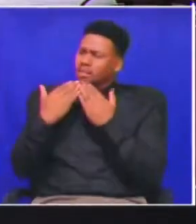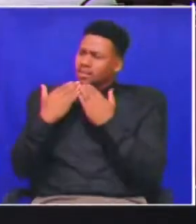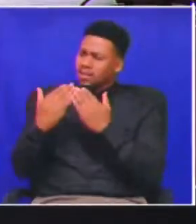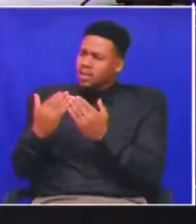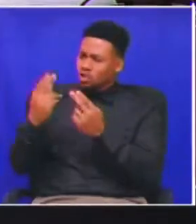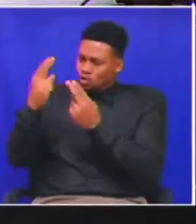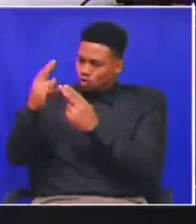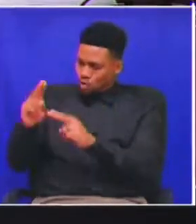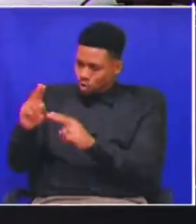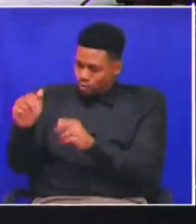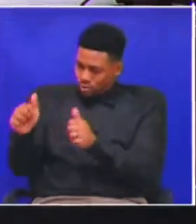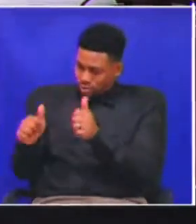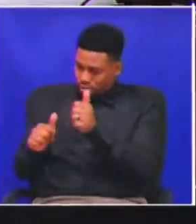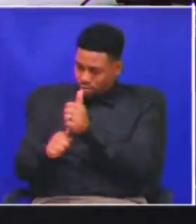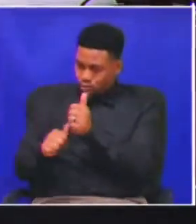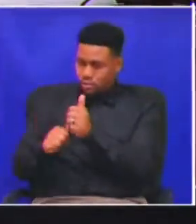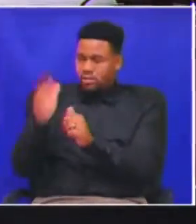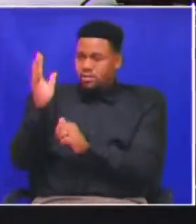The shortage of